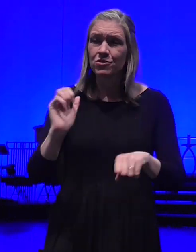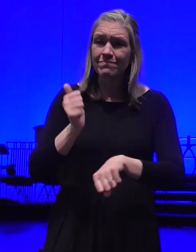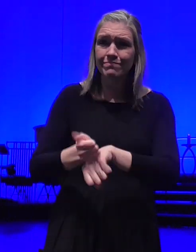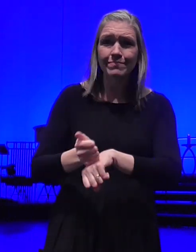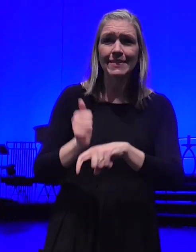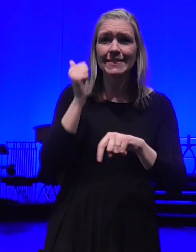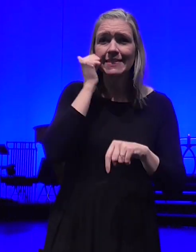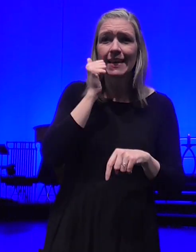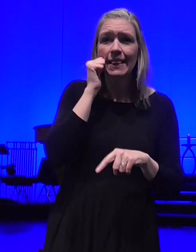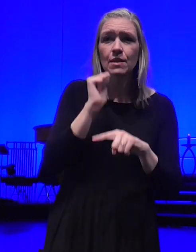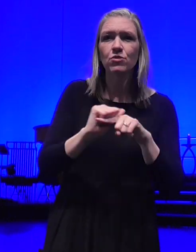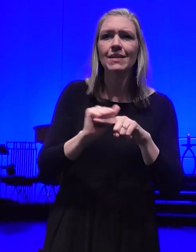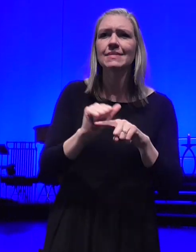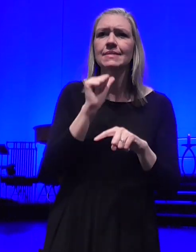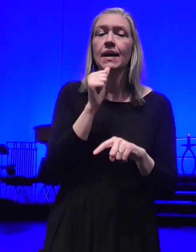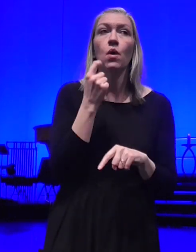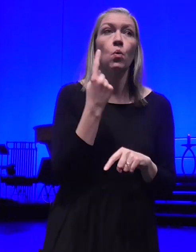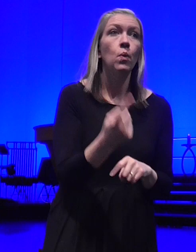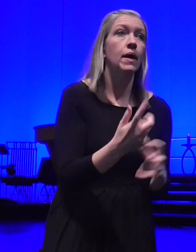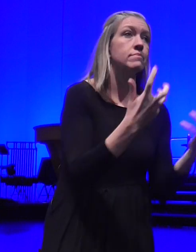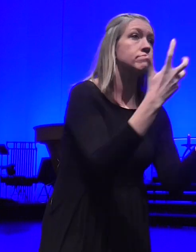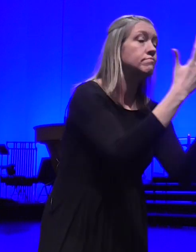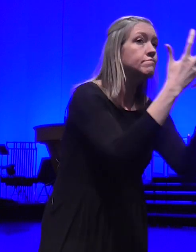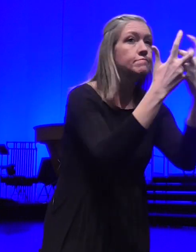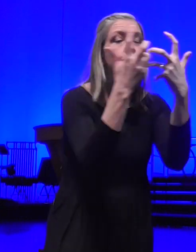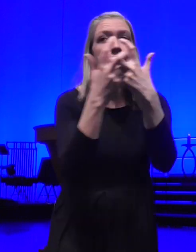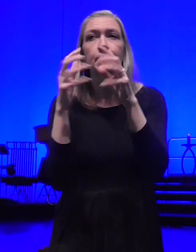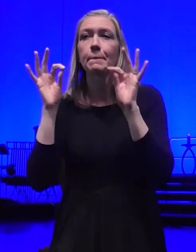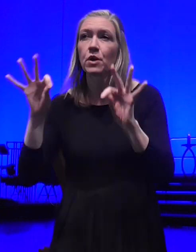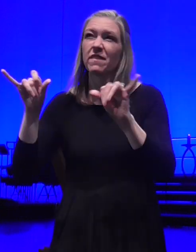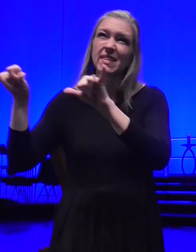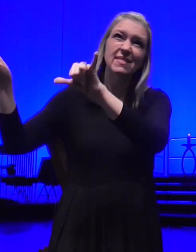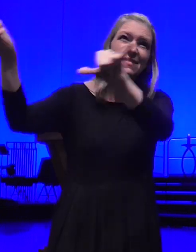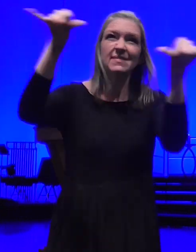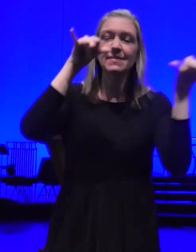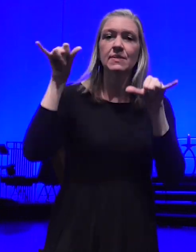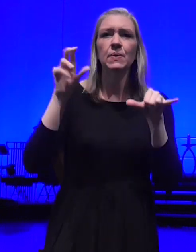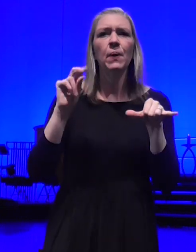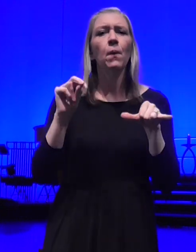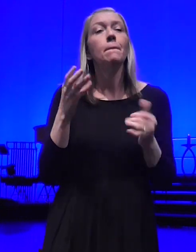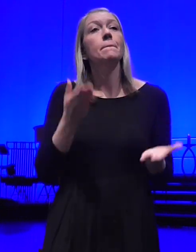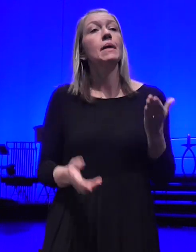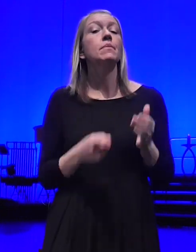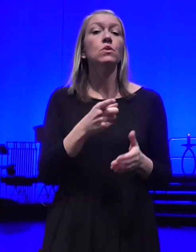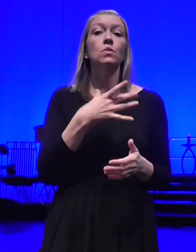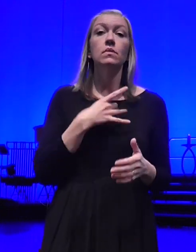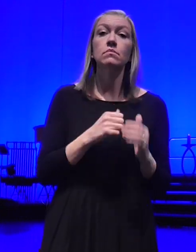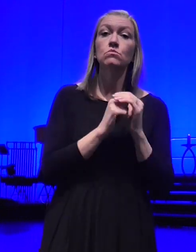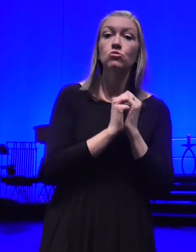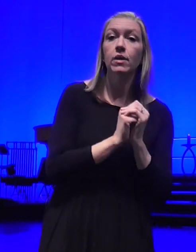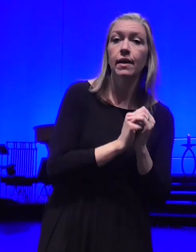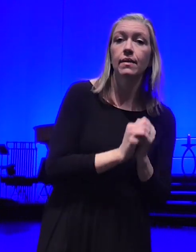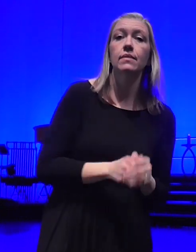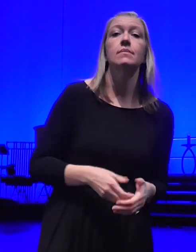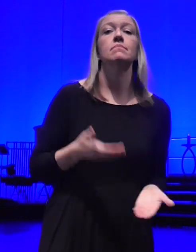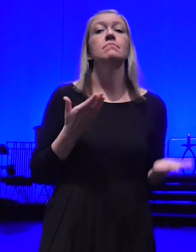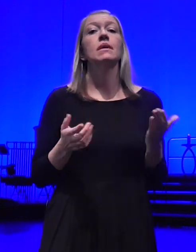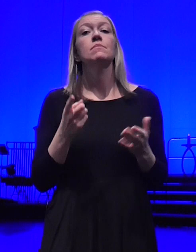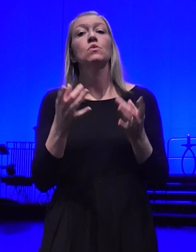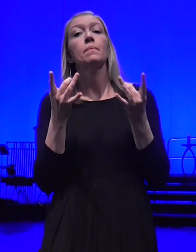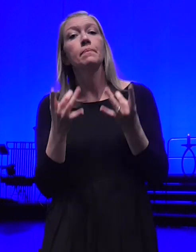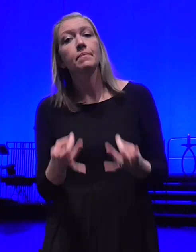not a one-size-fits-all in daily practices. You may be a prayer. You may be a meditator. You may